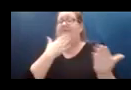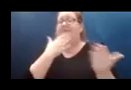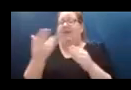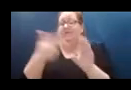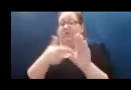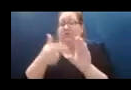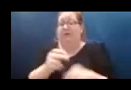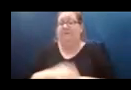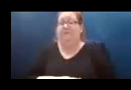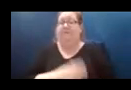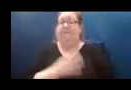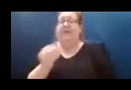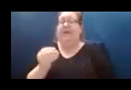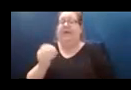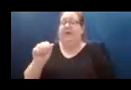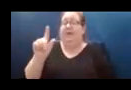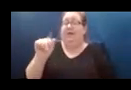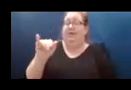And Leisha